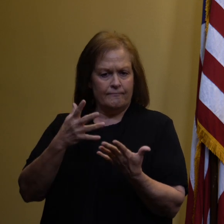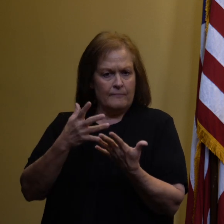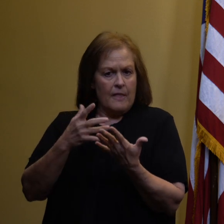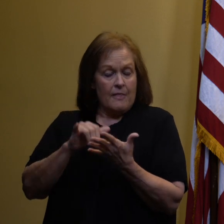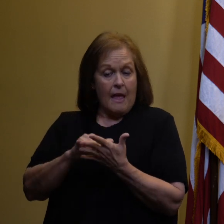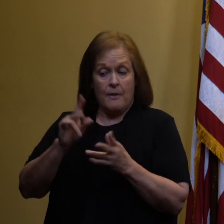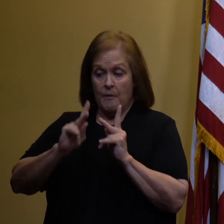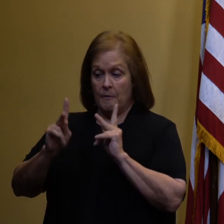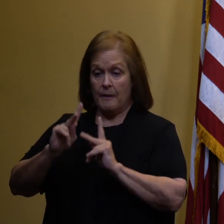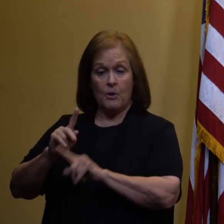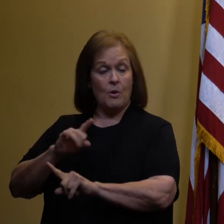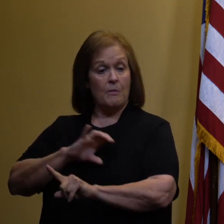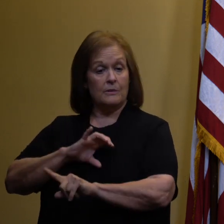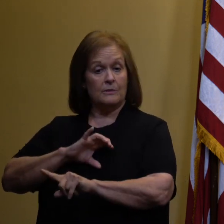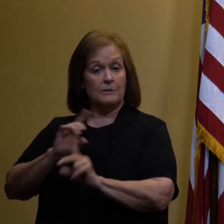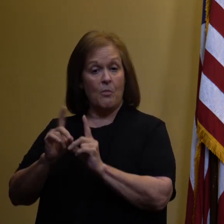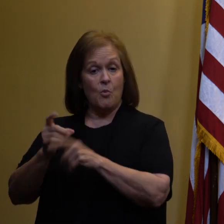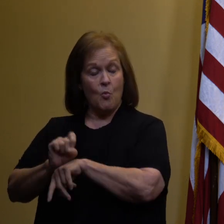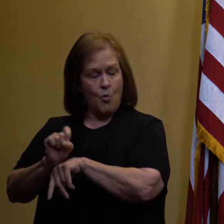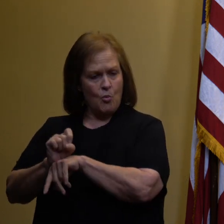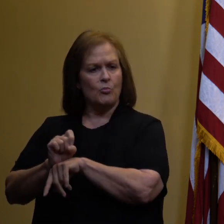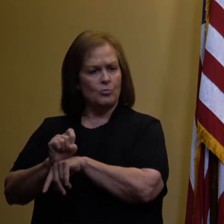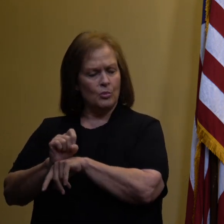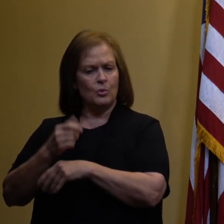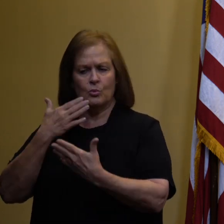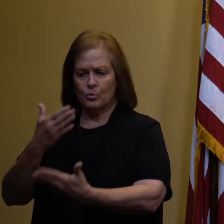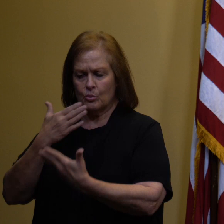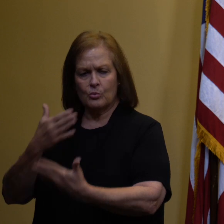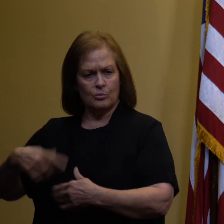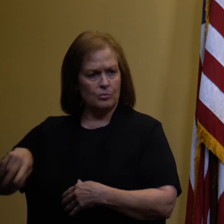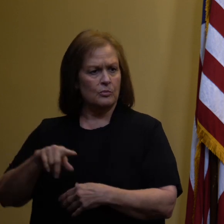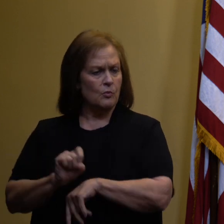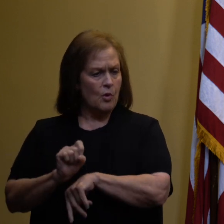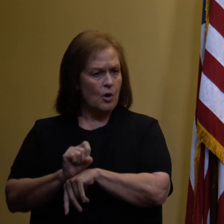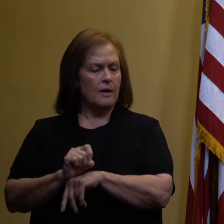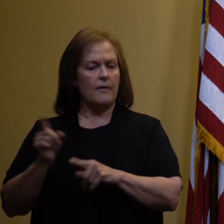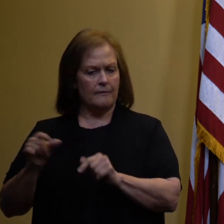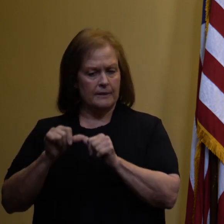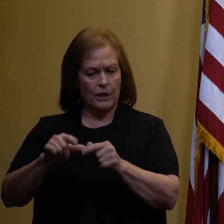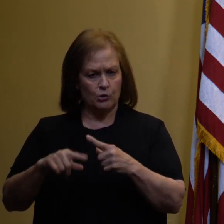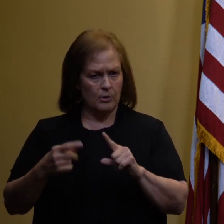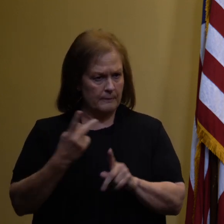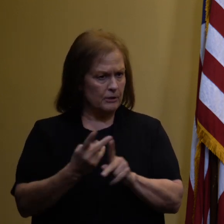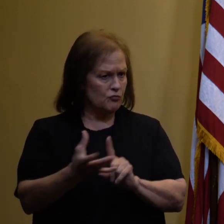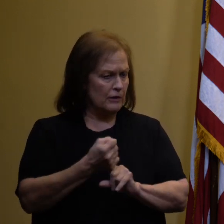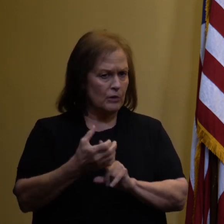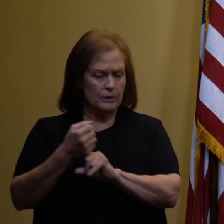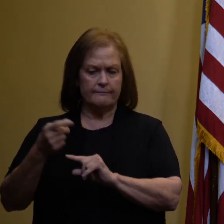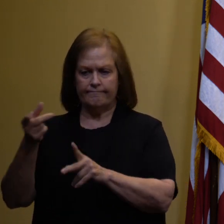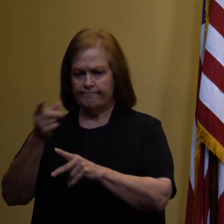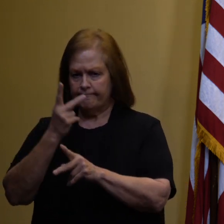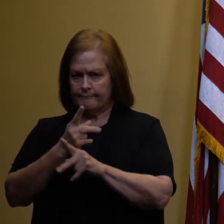the men and women of the New Orleans Police Department, continuing to make solid arrests and